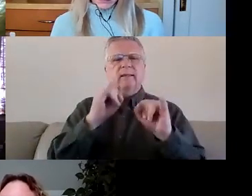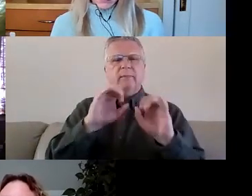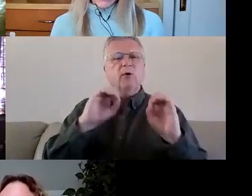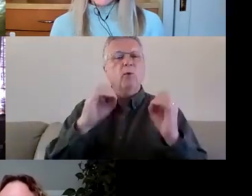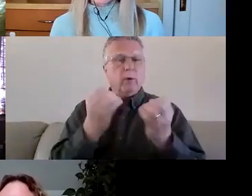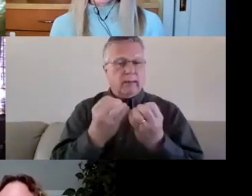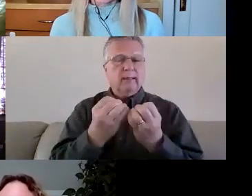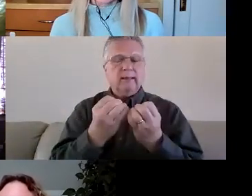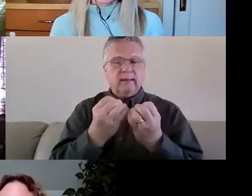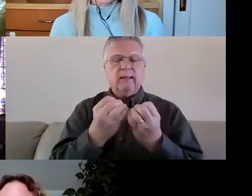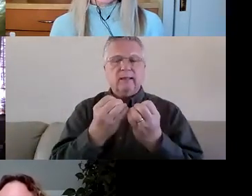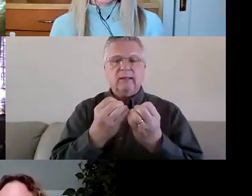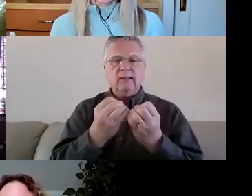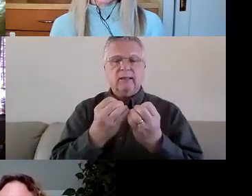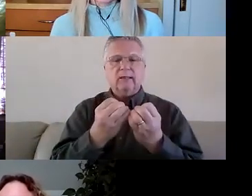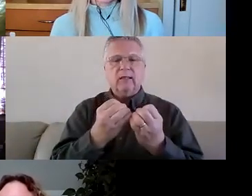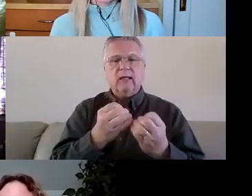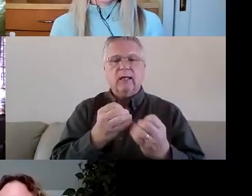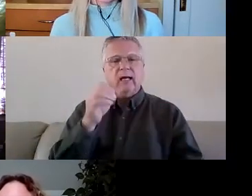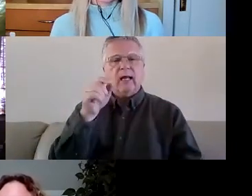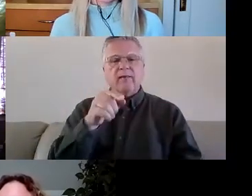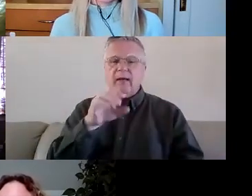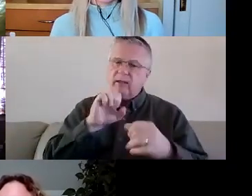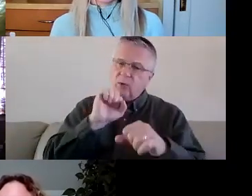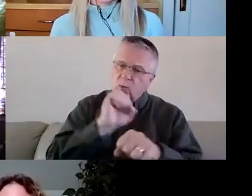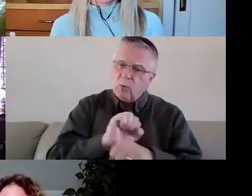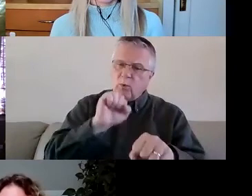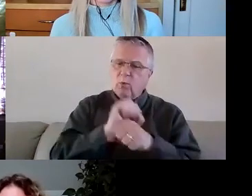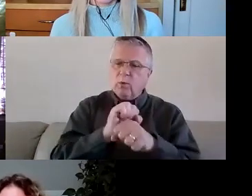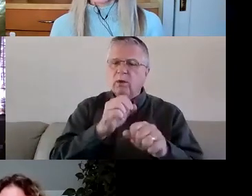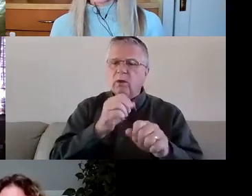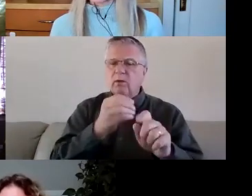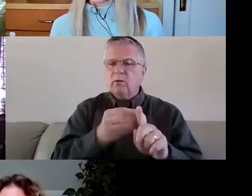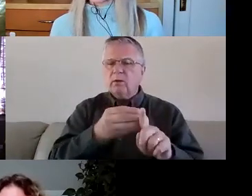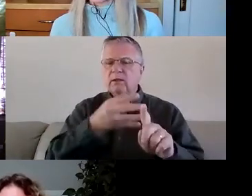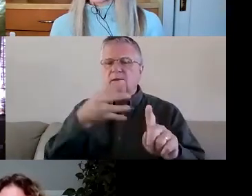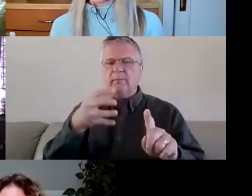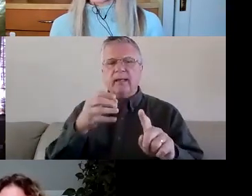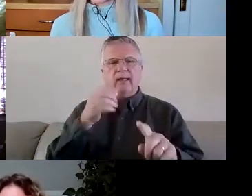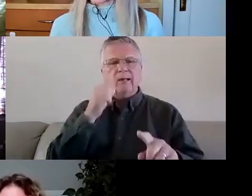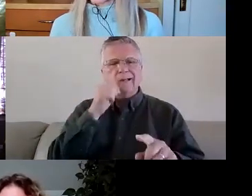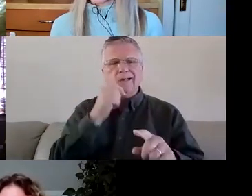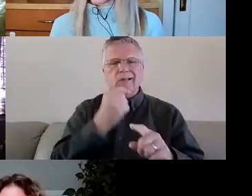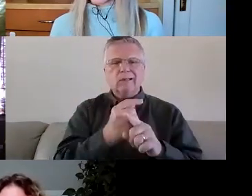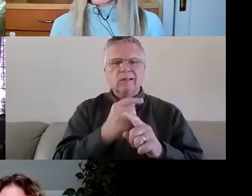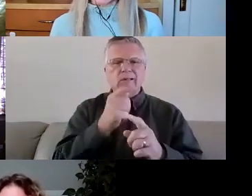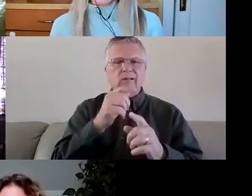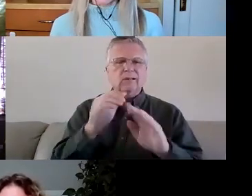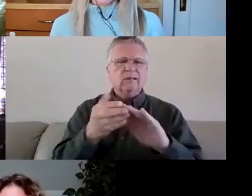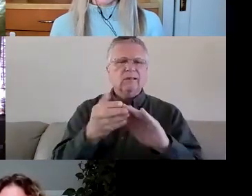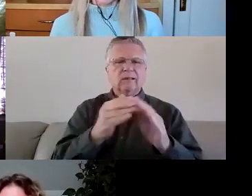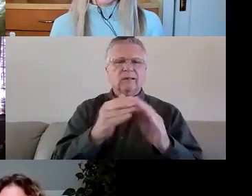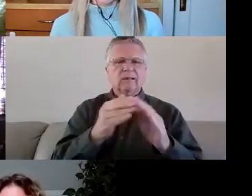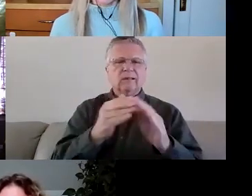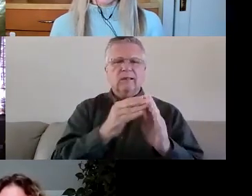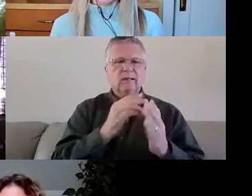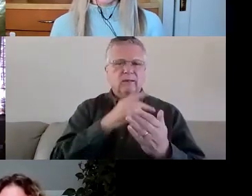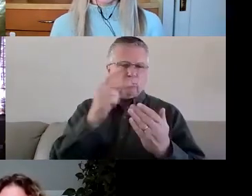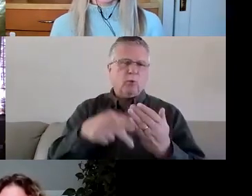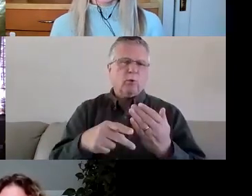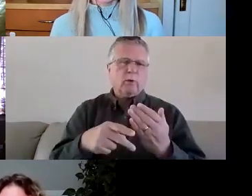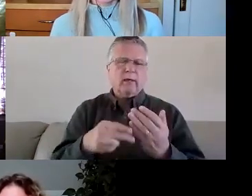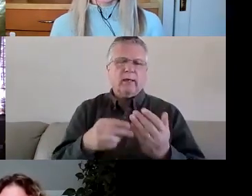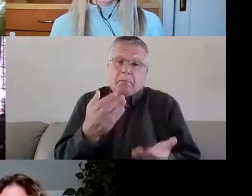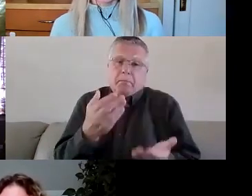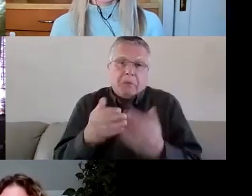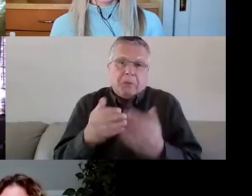organization that is working to expand our sister cities programs. But maybe I should ask you to summarize